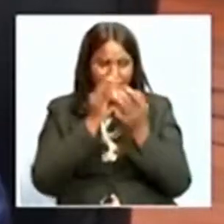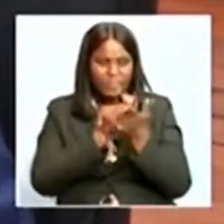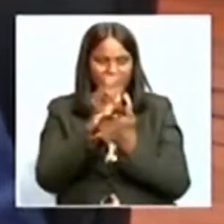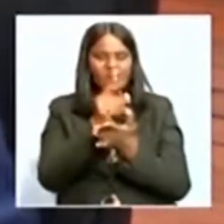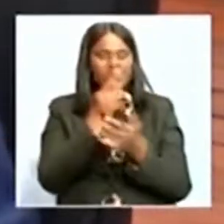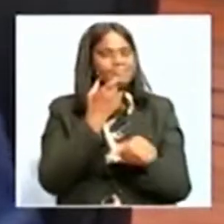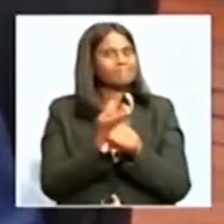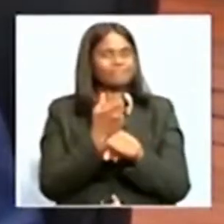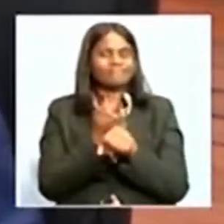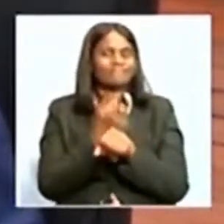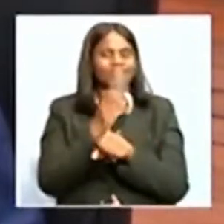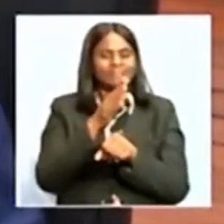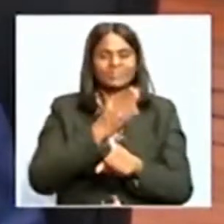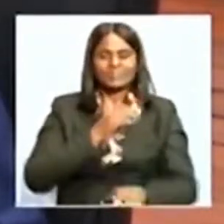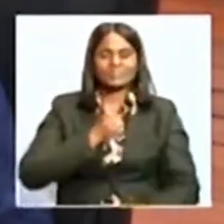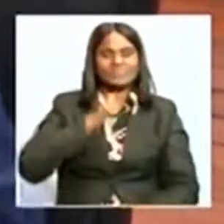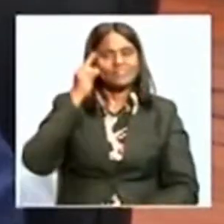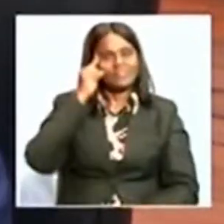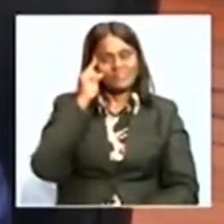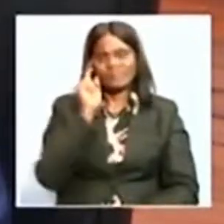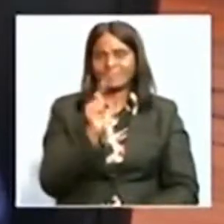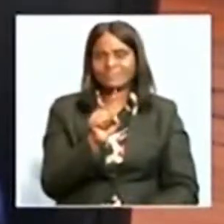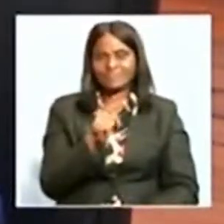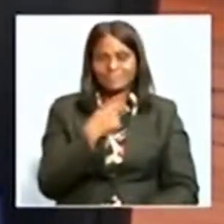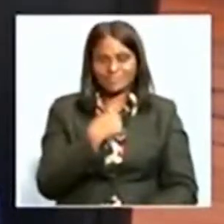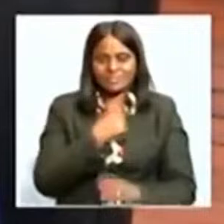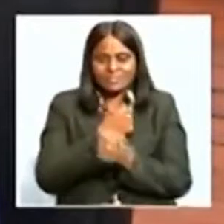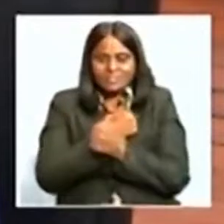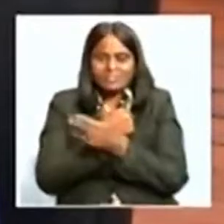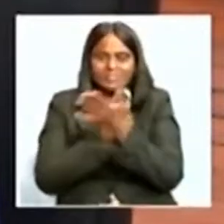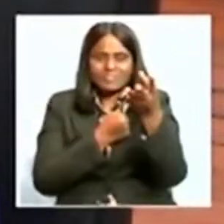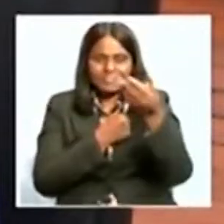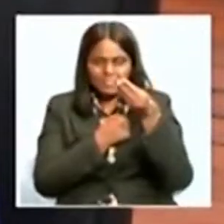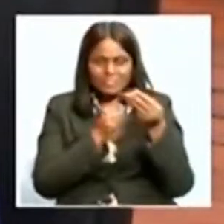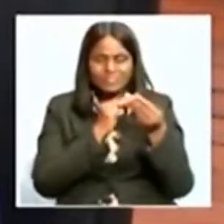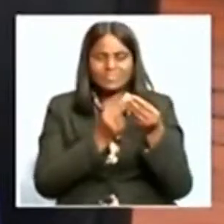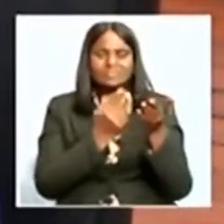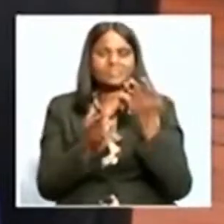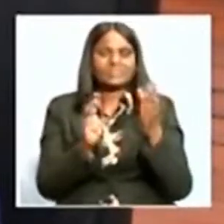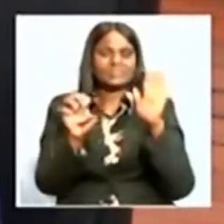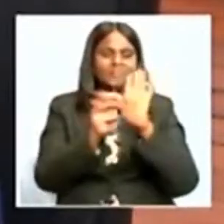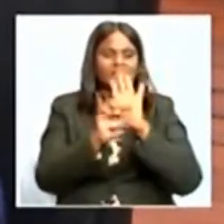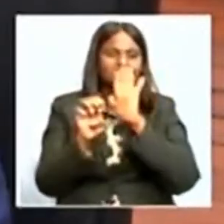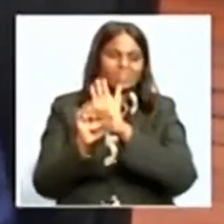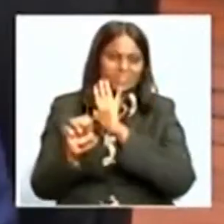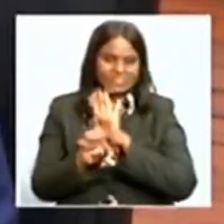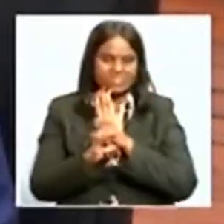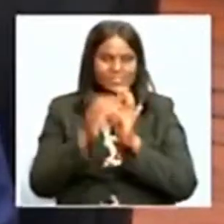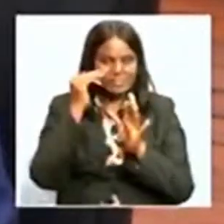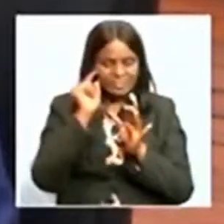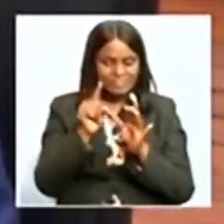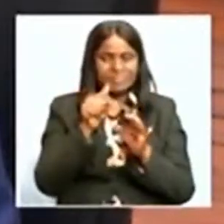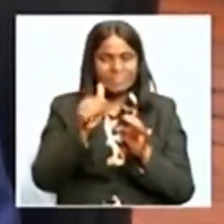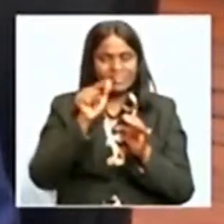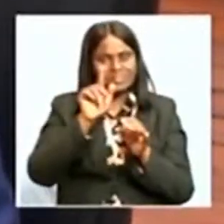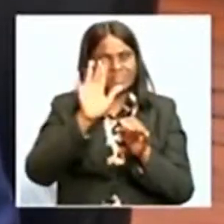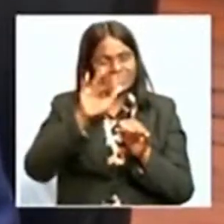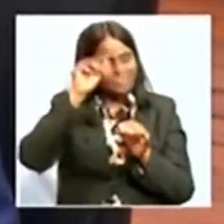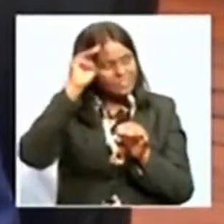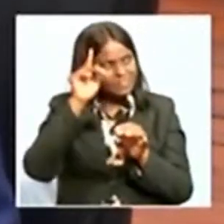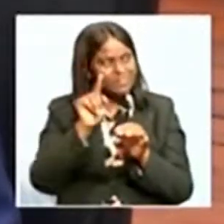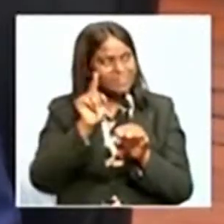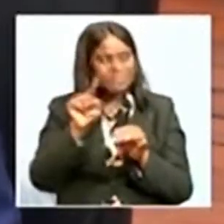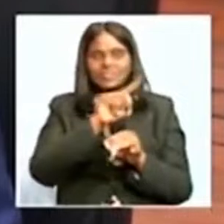faith. So I think I would have loved you to give us maybe examples of why is it that the ministry,